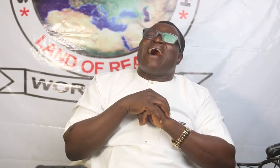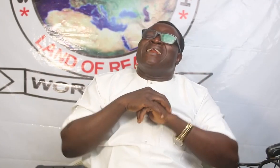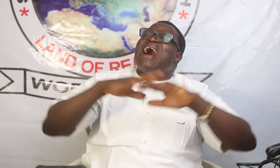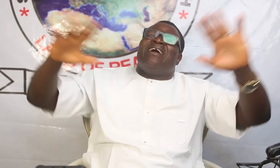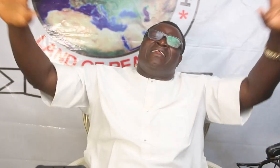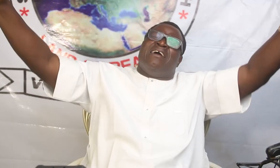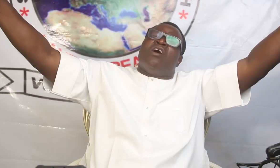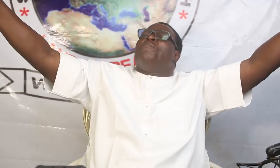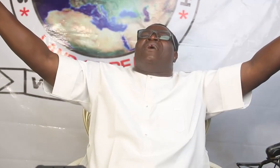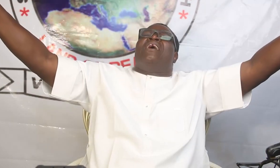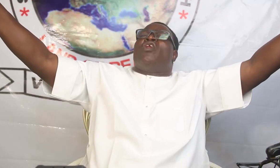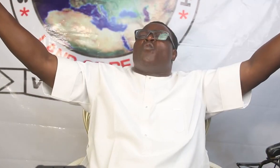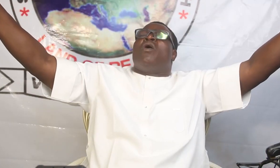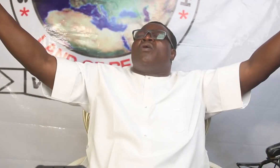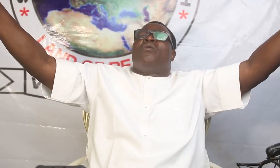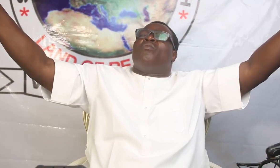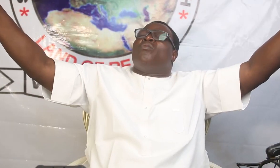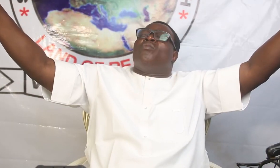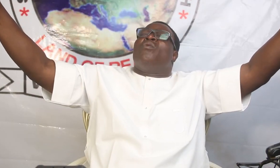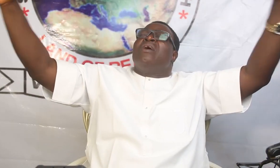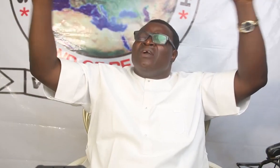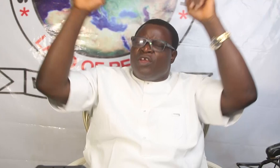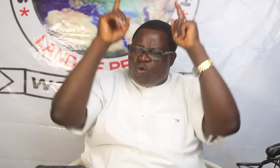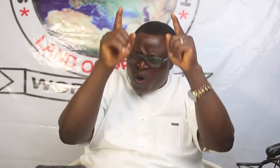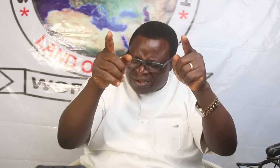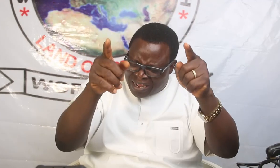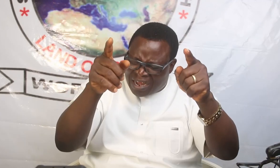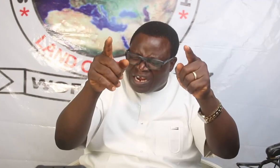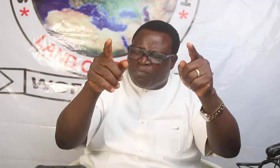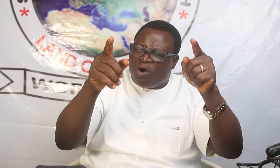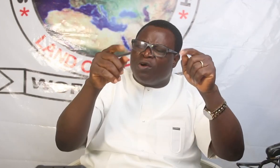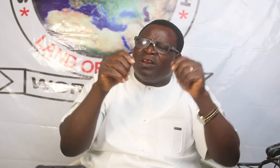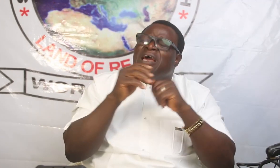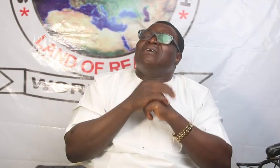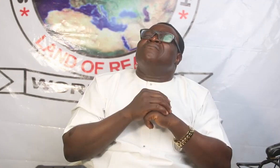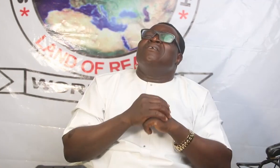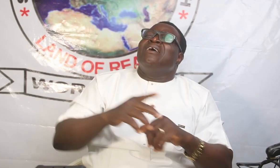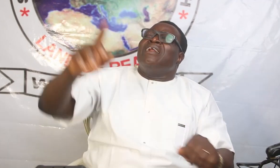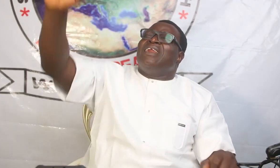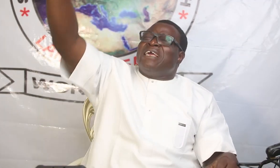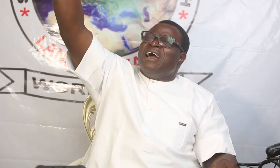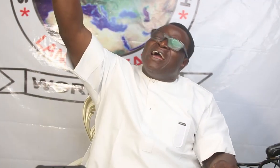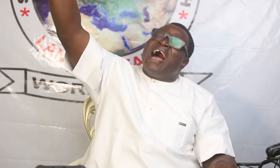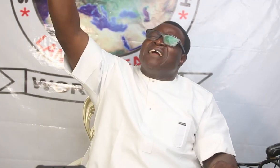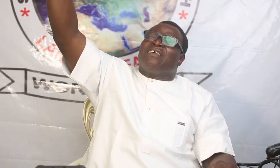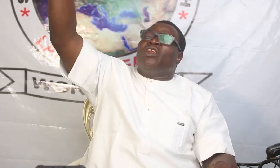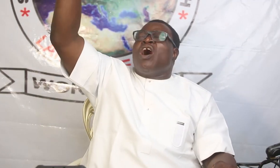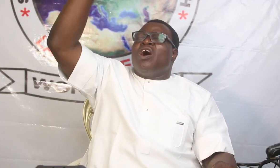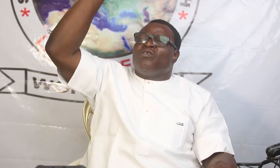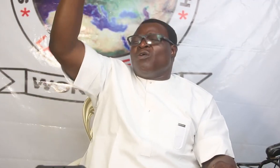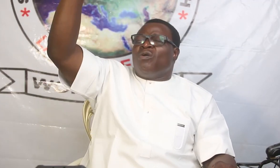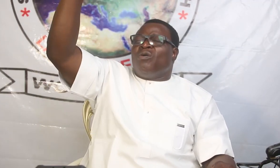Ìrànlọ́wọ́ aláìní ràn mí lọ́wọ́. Ìwọ nìkan ni mo ní láyé